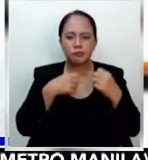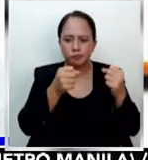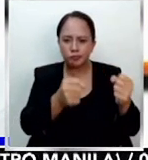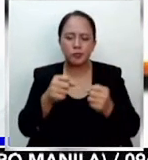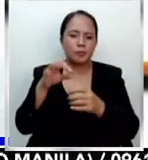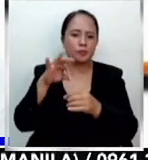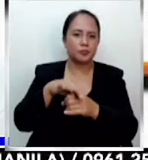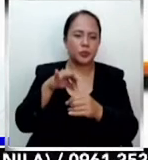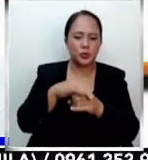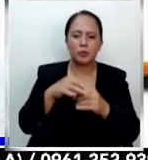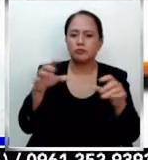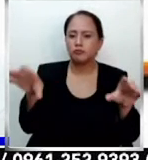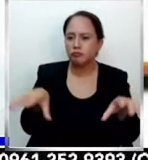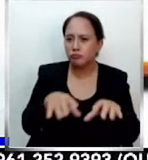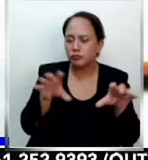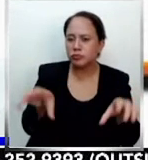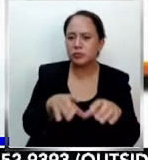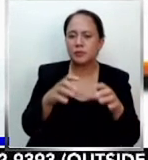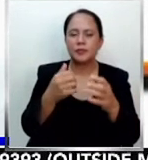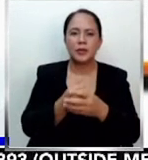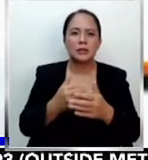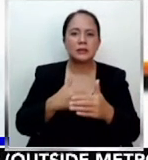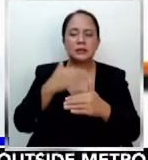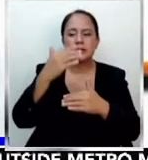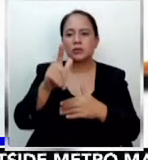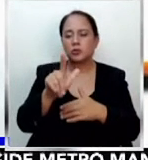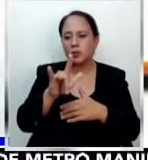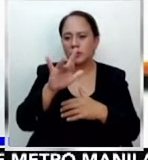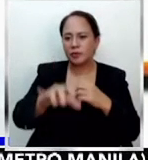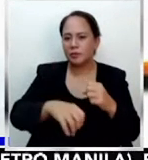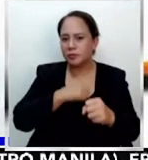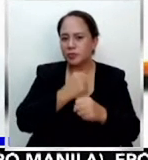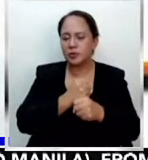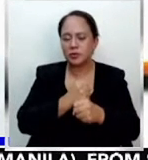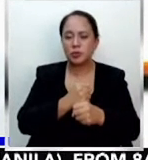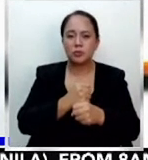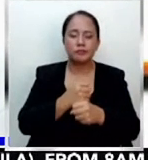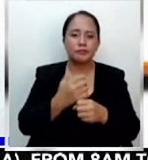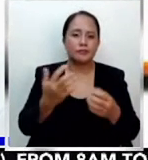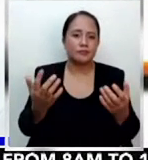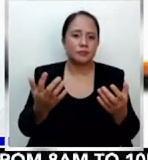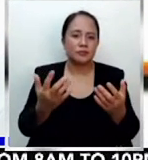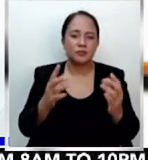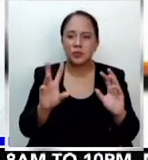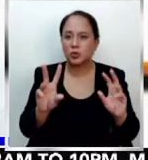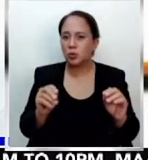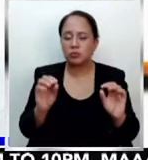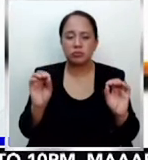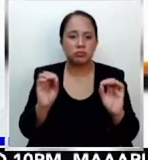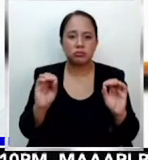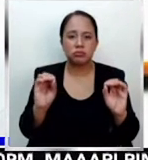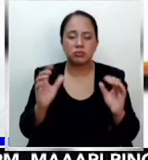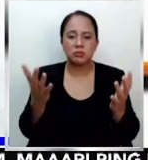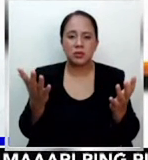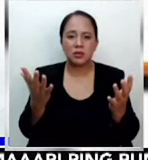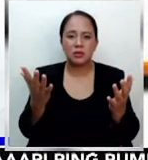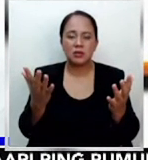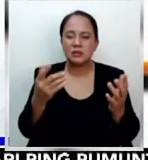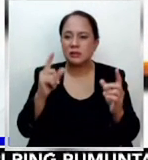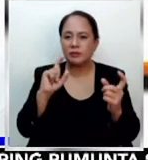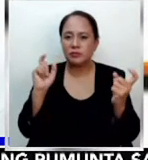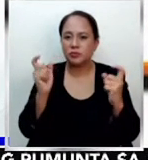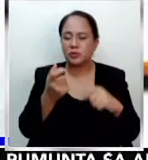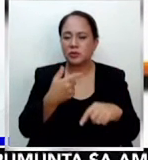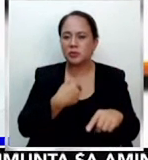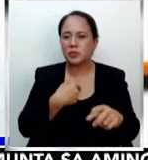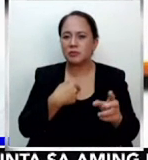actions as the next 25 years, as in the first 25 years, no, they will not see it being modernized even in the short to medium